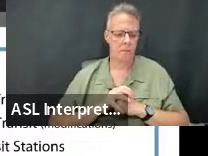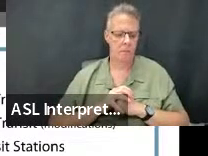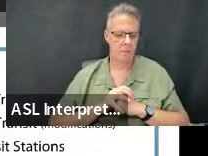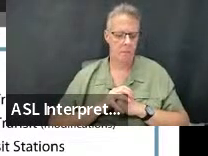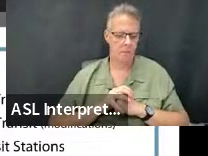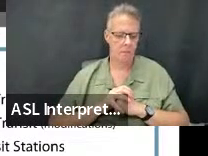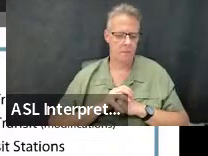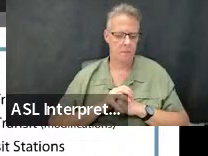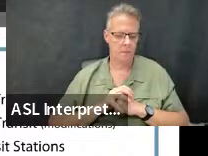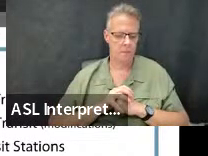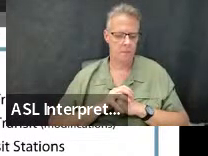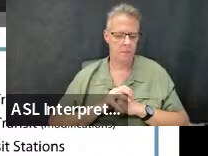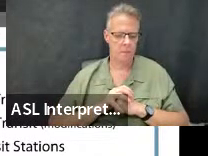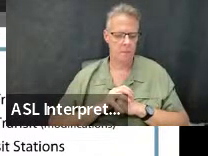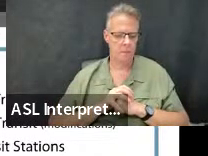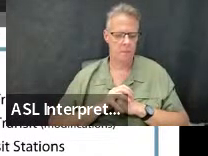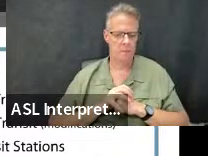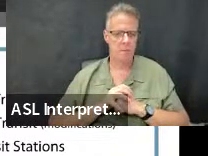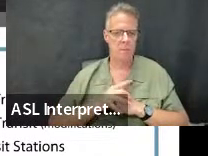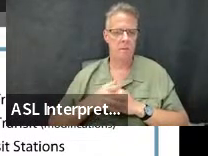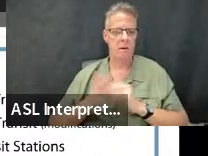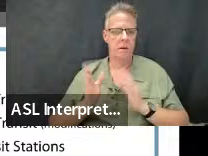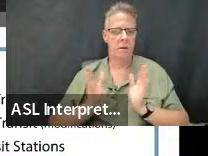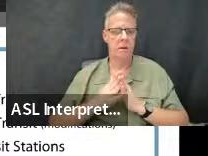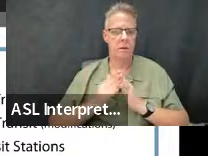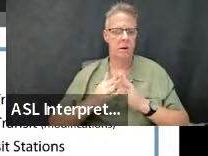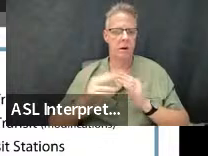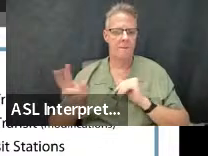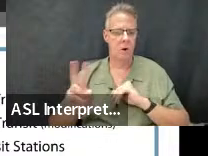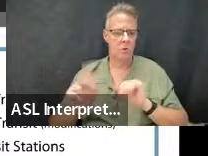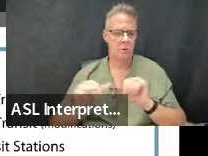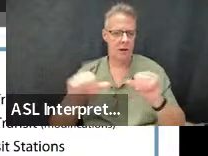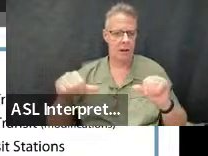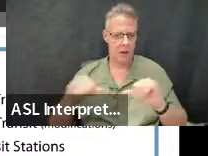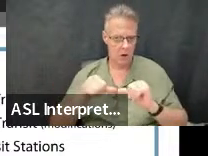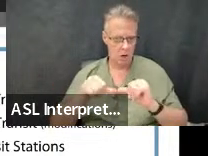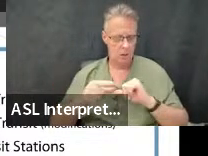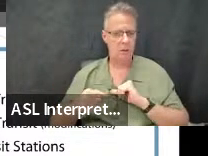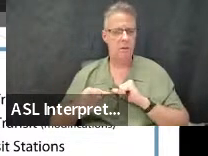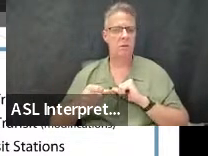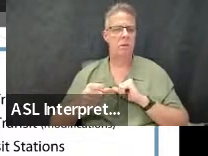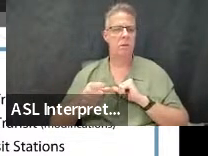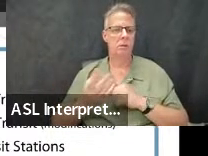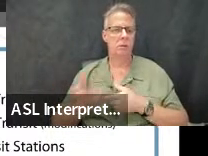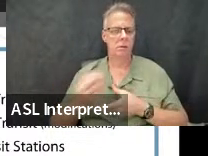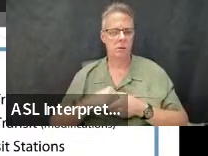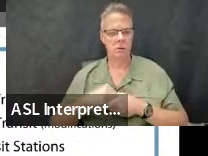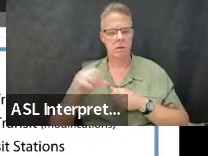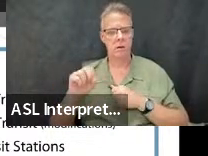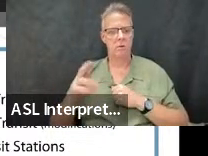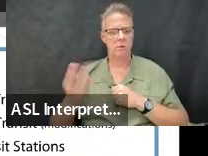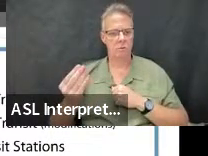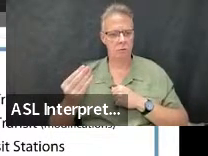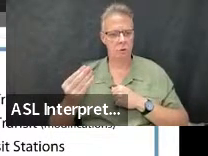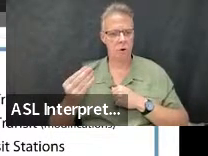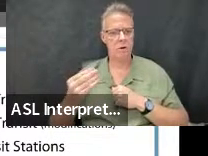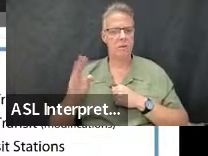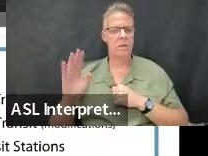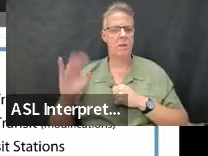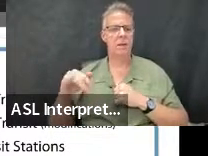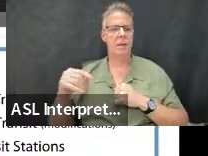Moving north, this is the downtown Vancouver area. This area encompasses the SR14 interchange